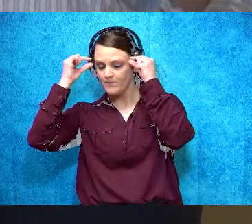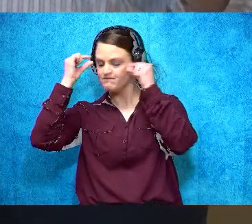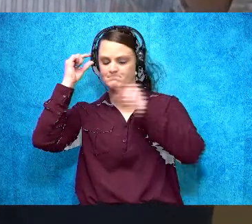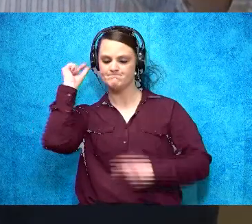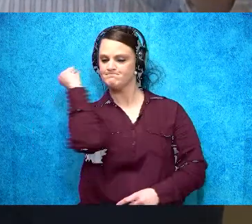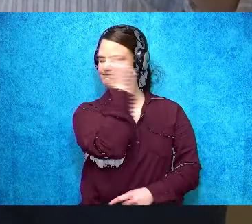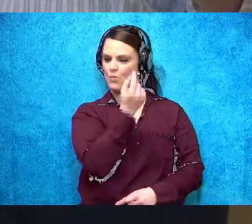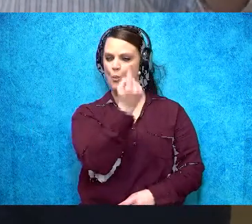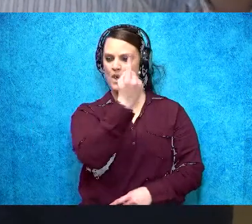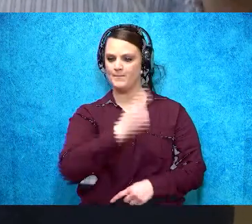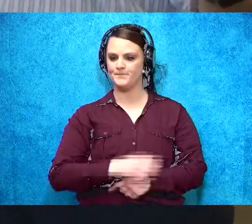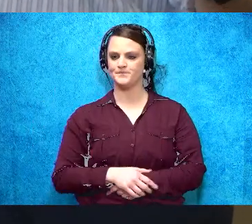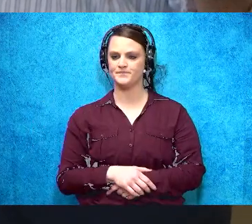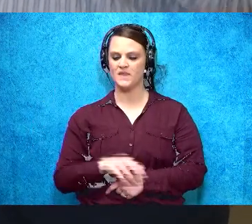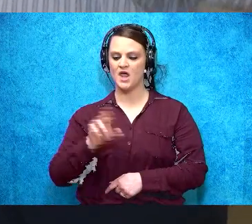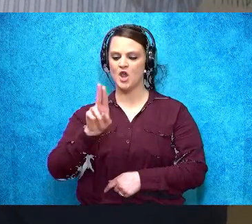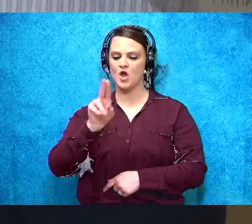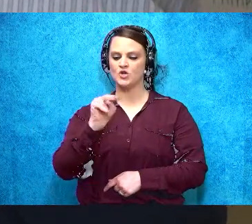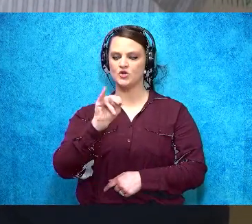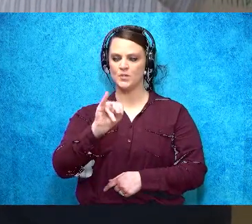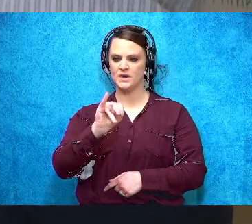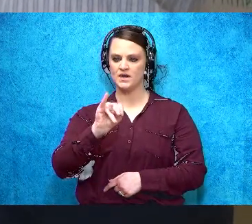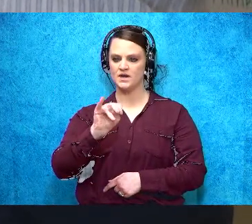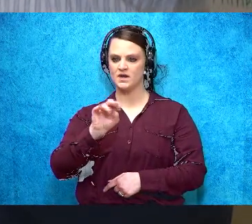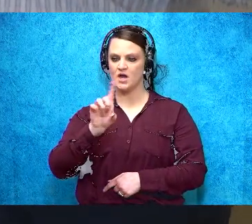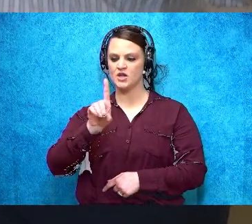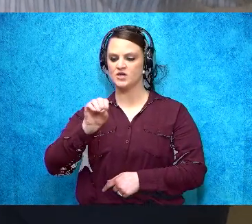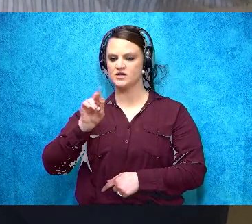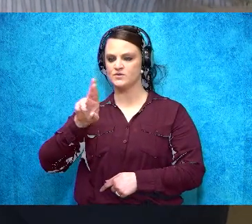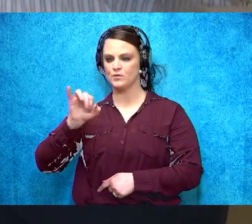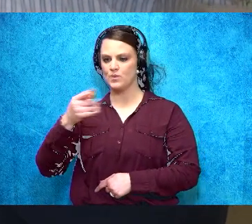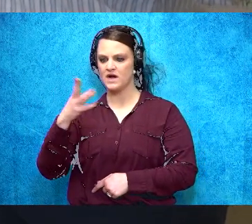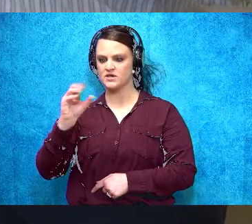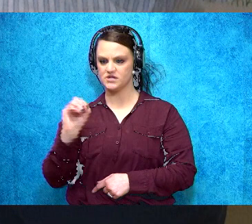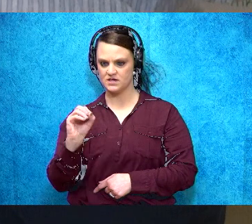Unidirectional. That's a big word. What do you see in there? Una, we know, is one.